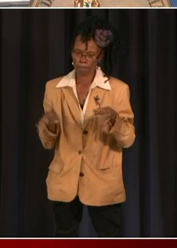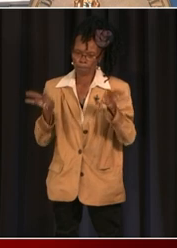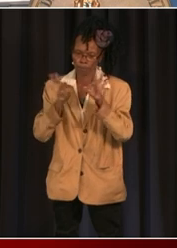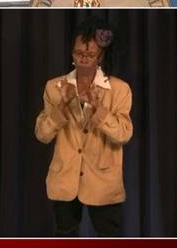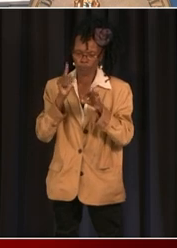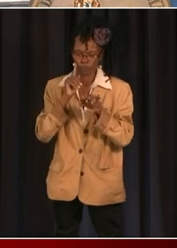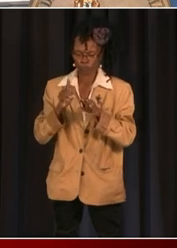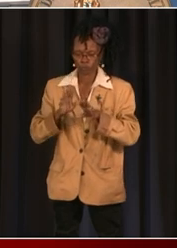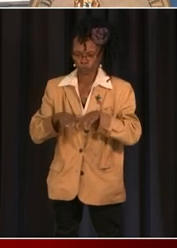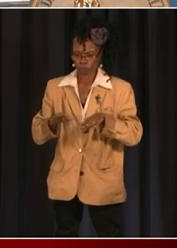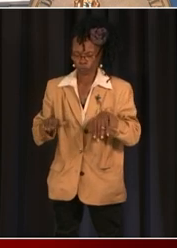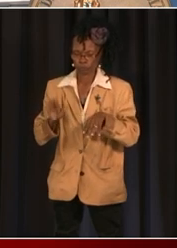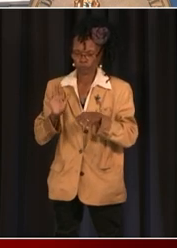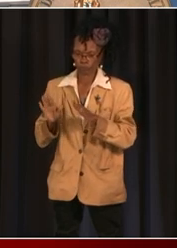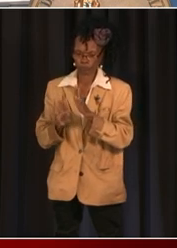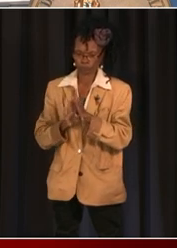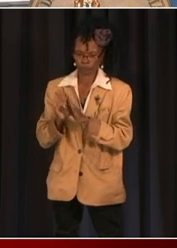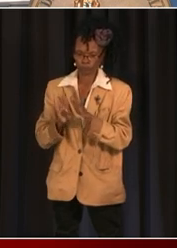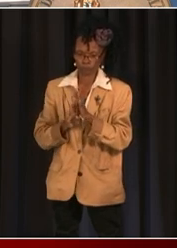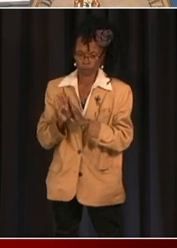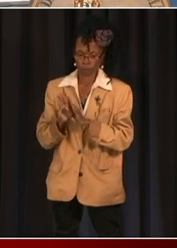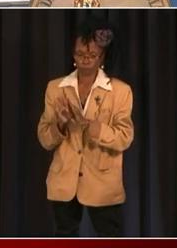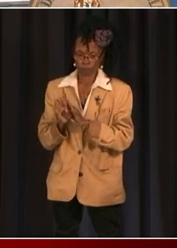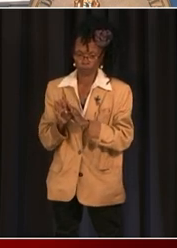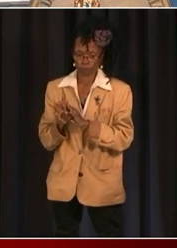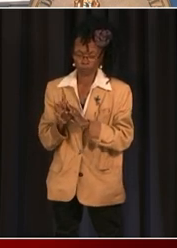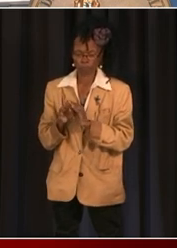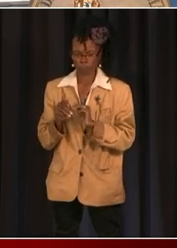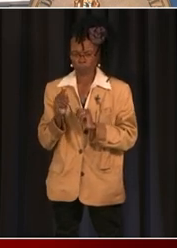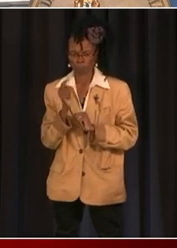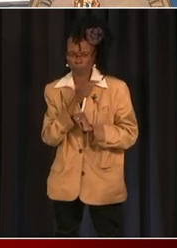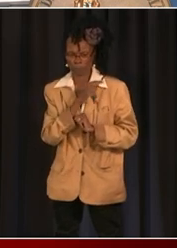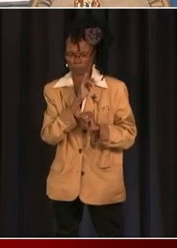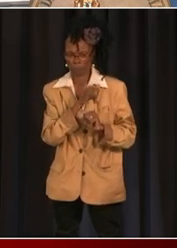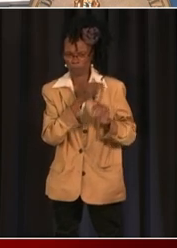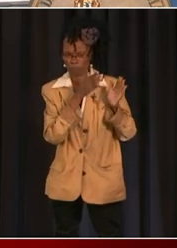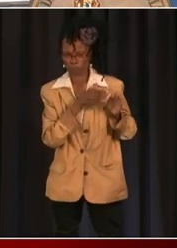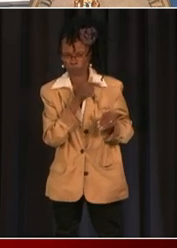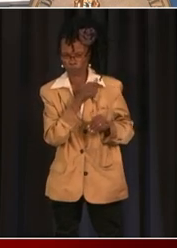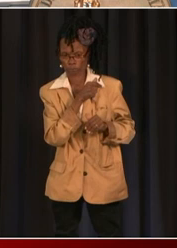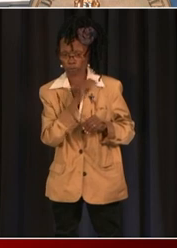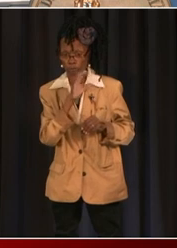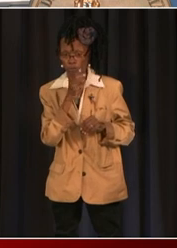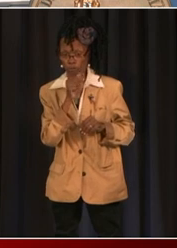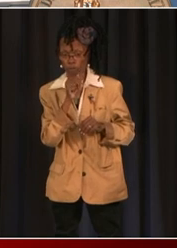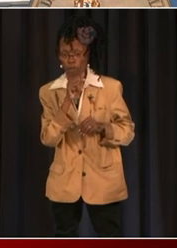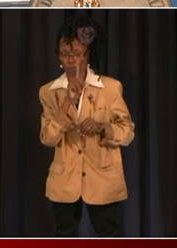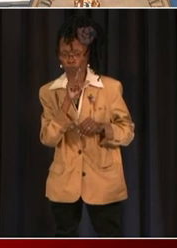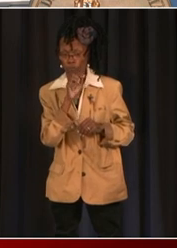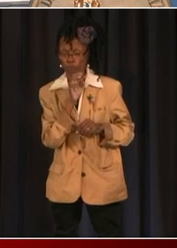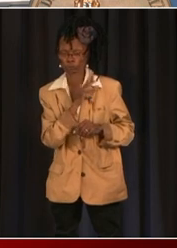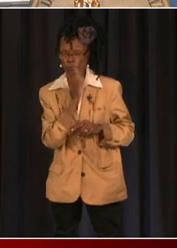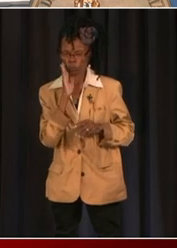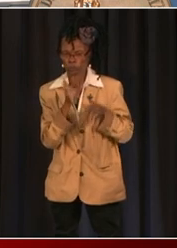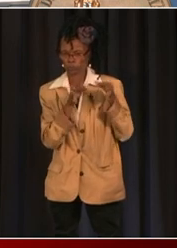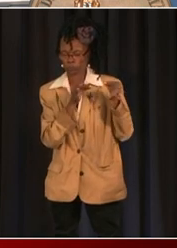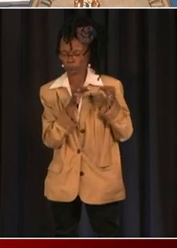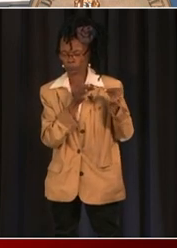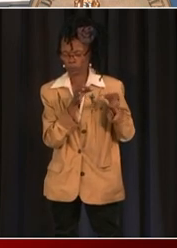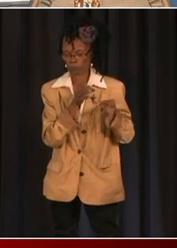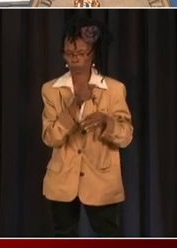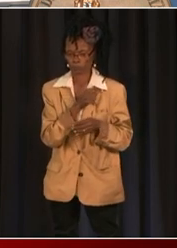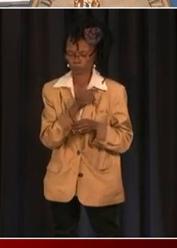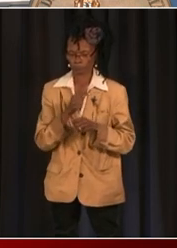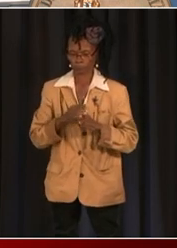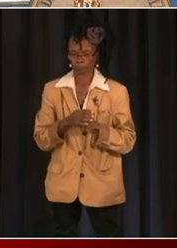development, and I know Chancellor Farabee will talk a lot about that. About all of our activities starting